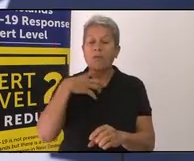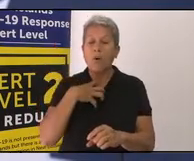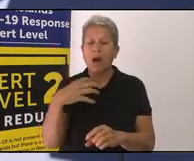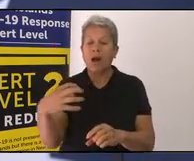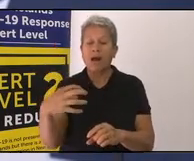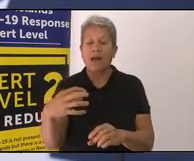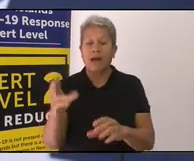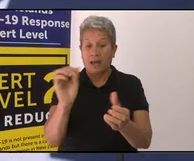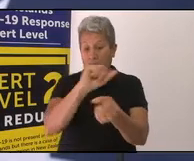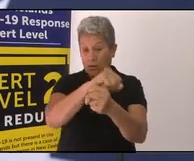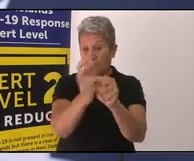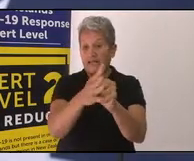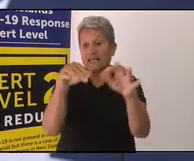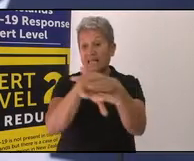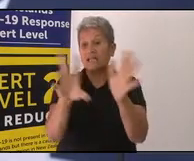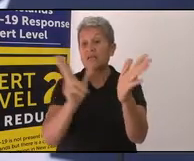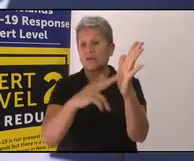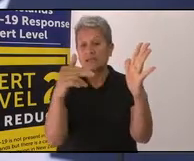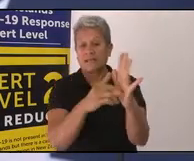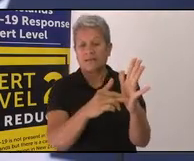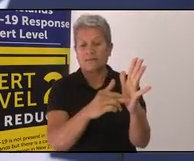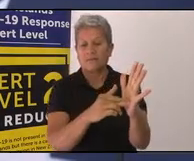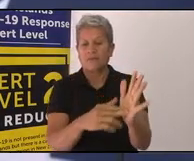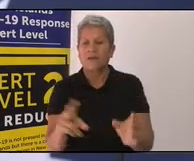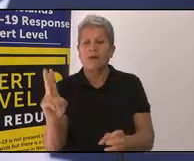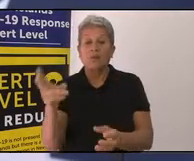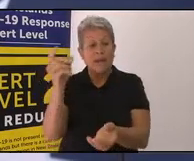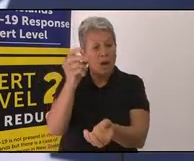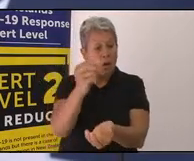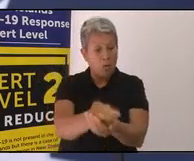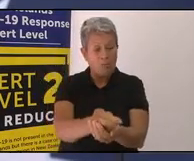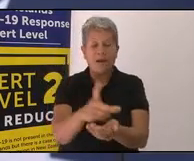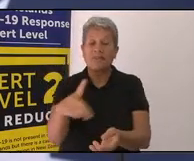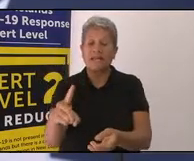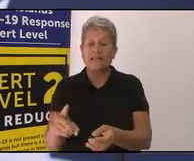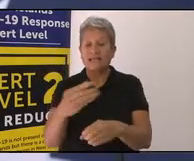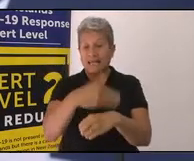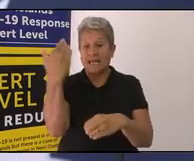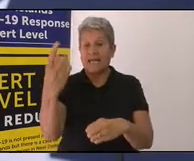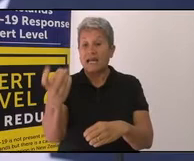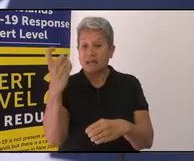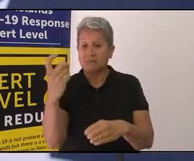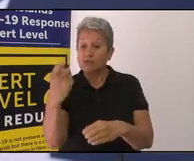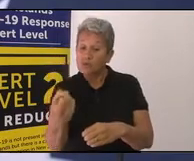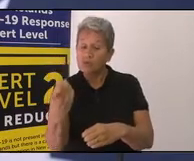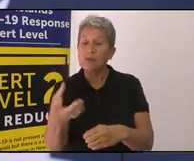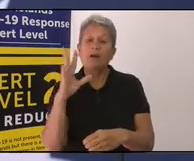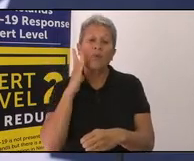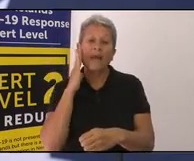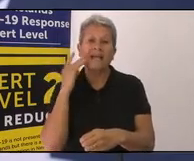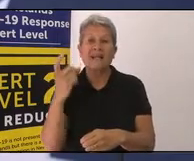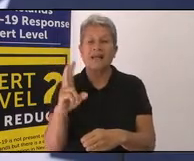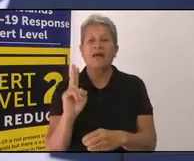come soon. And our thoughts and prayers are with everyone in New Zealand, particularly those in the Auckland region.